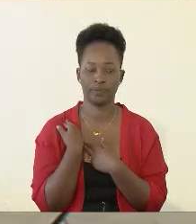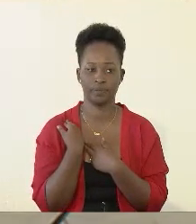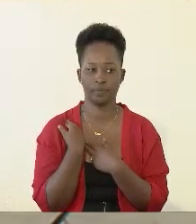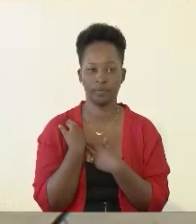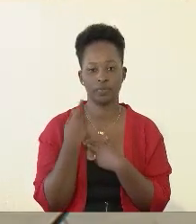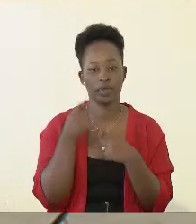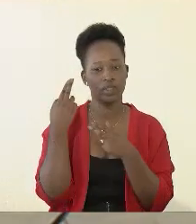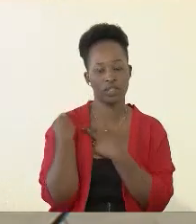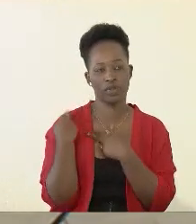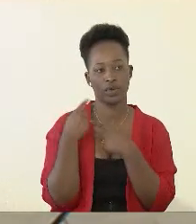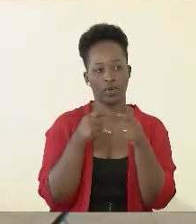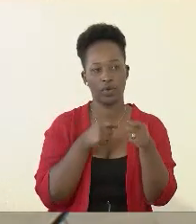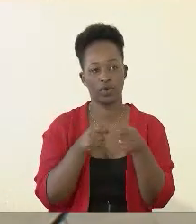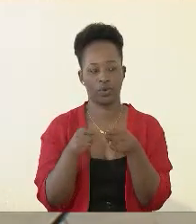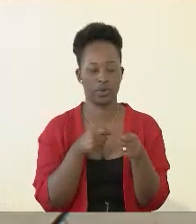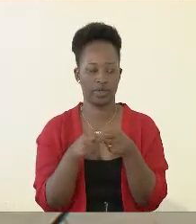controlling,